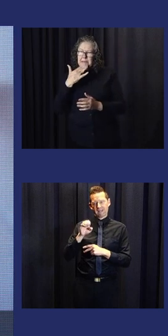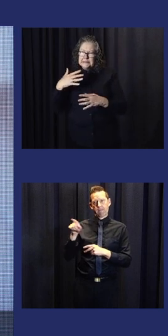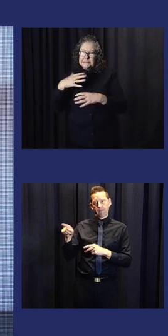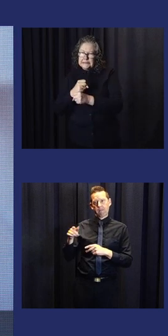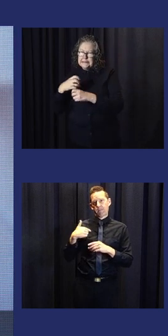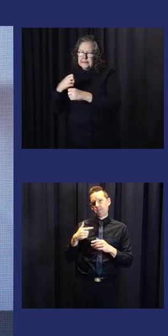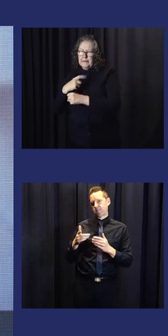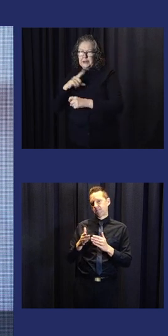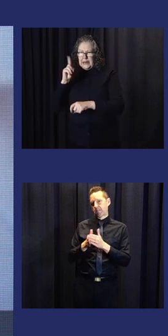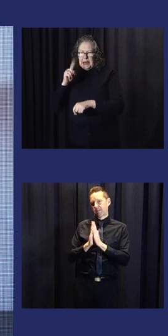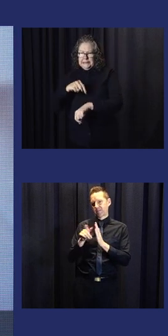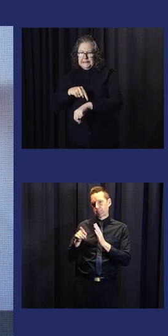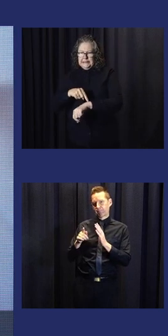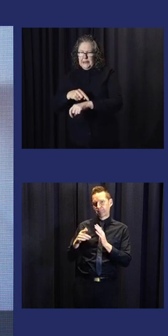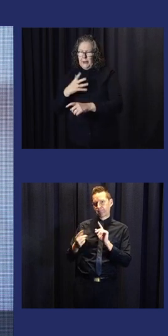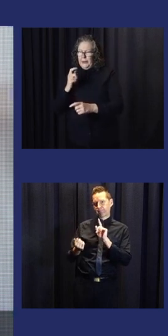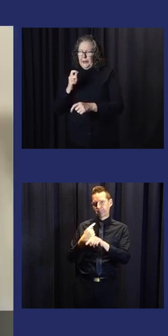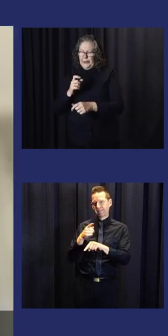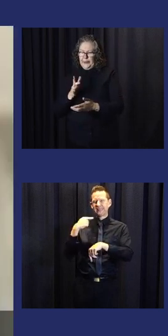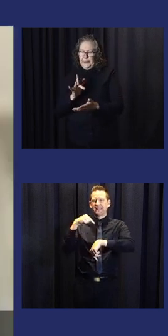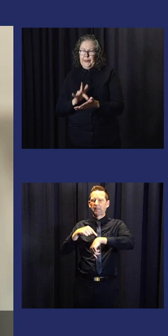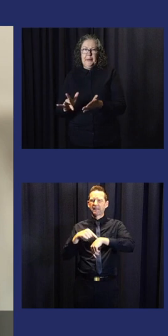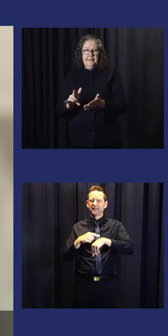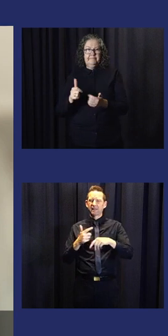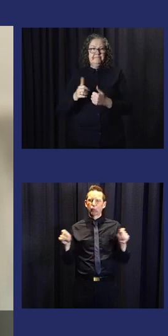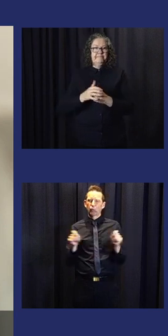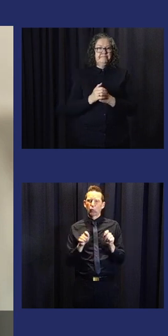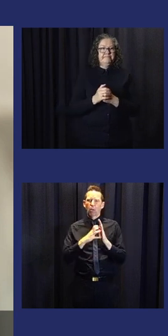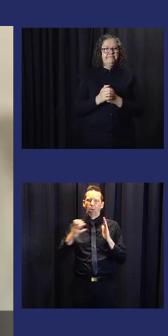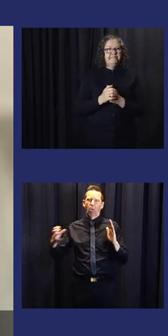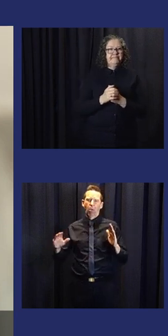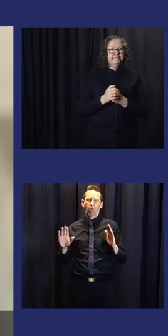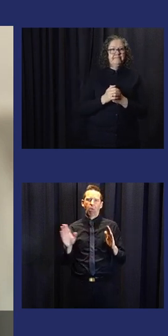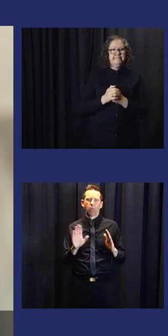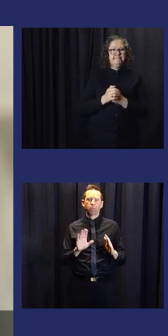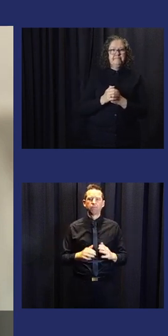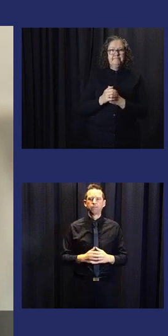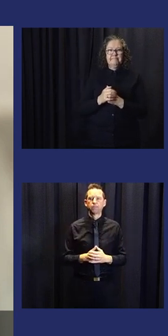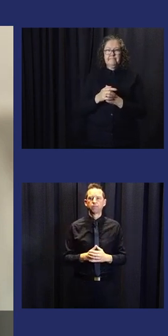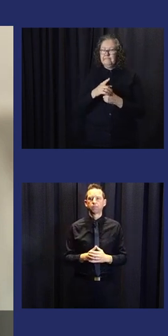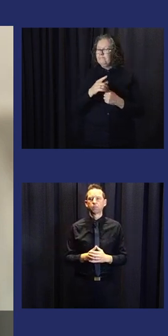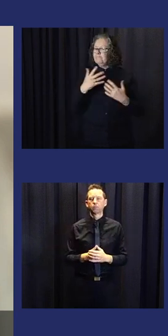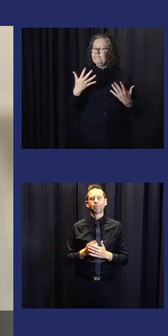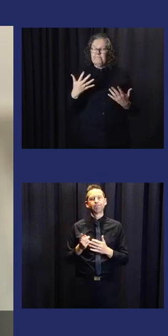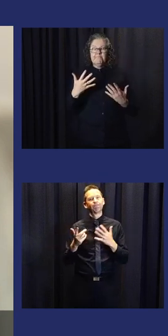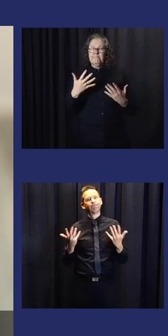great. Thank you. So Rosemary, please. States have an obligation